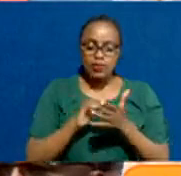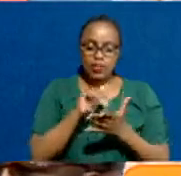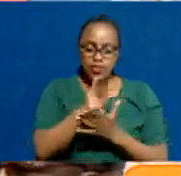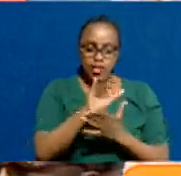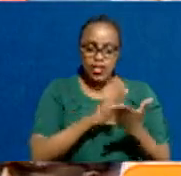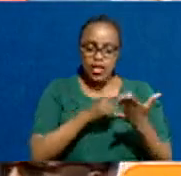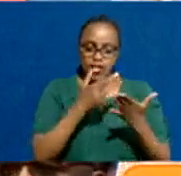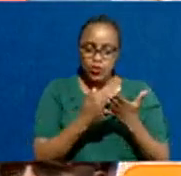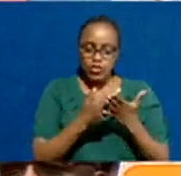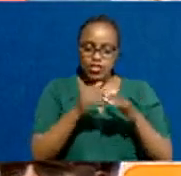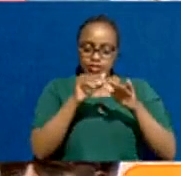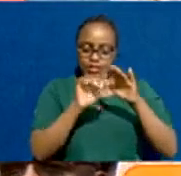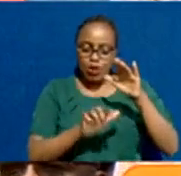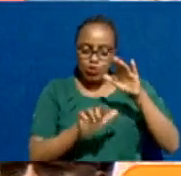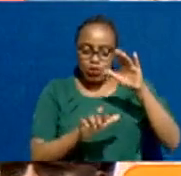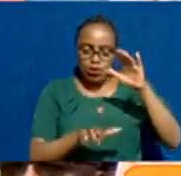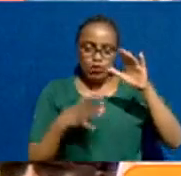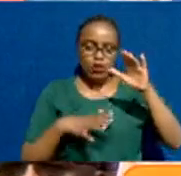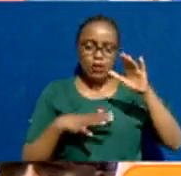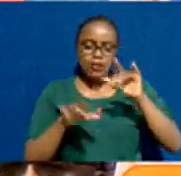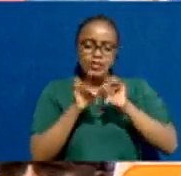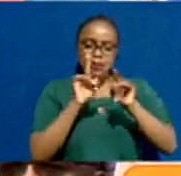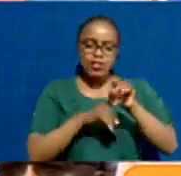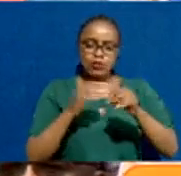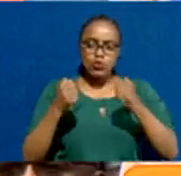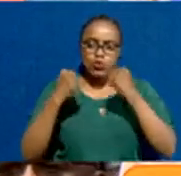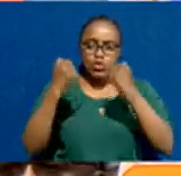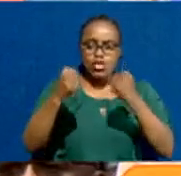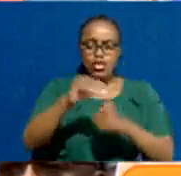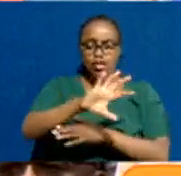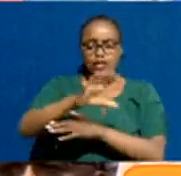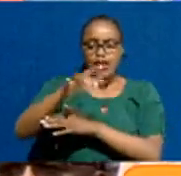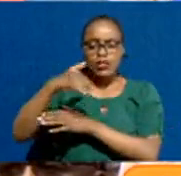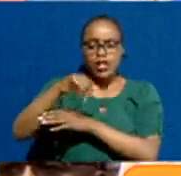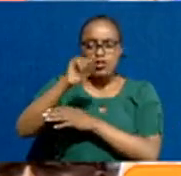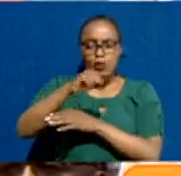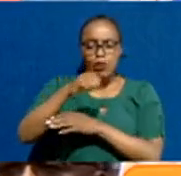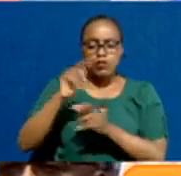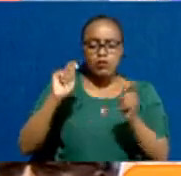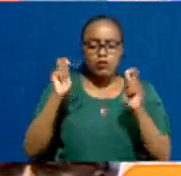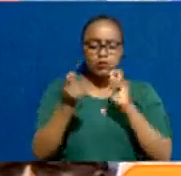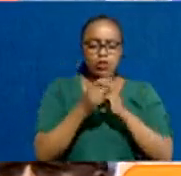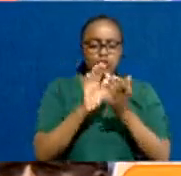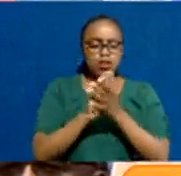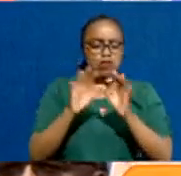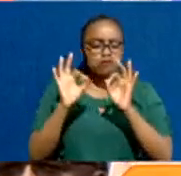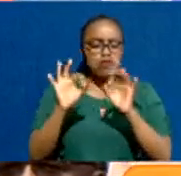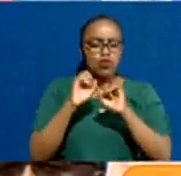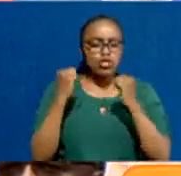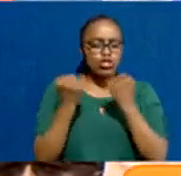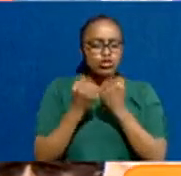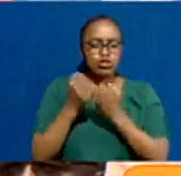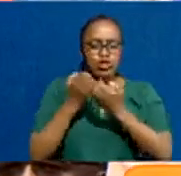down to the bottom, when we strengthen these counties, we can turn them into engines of